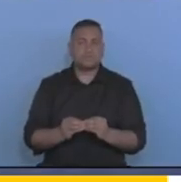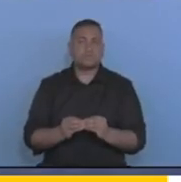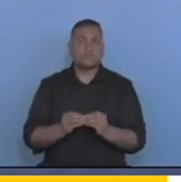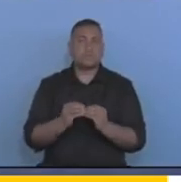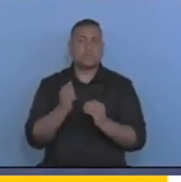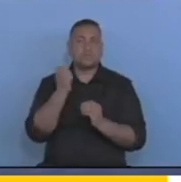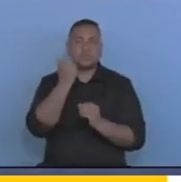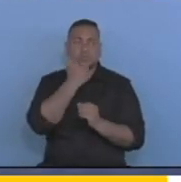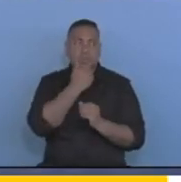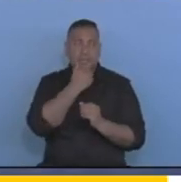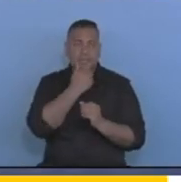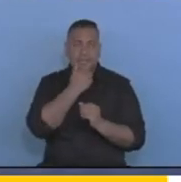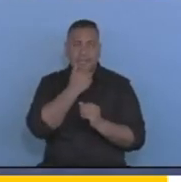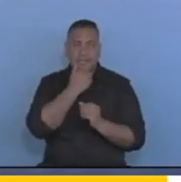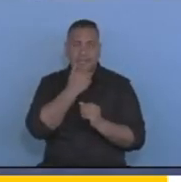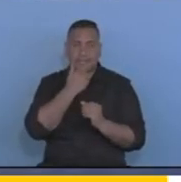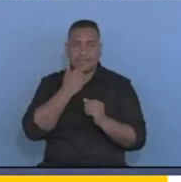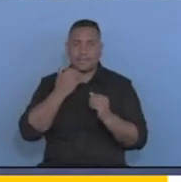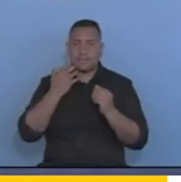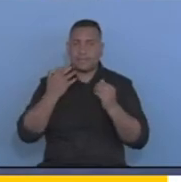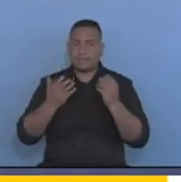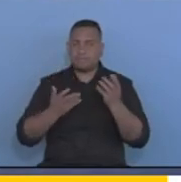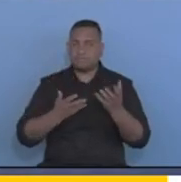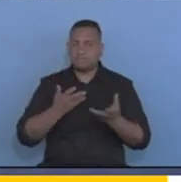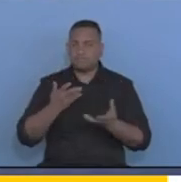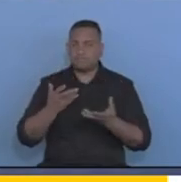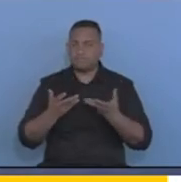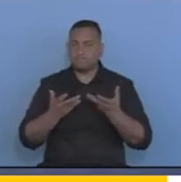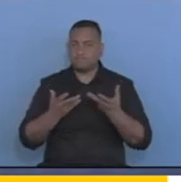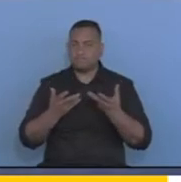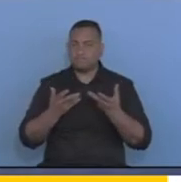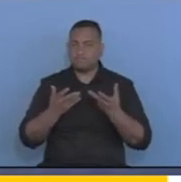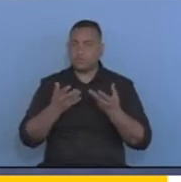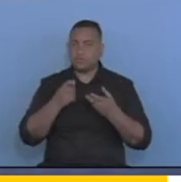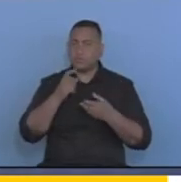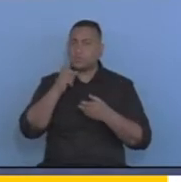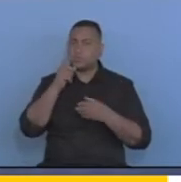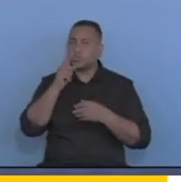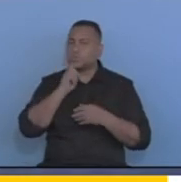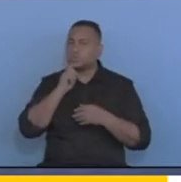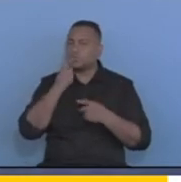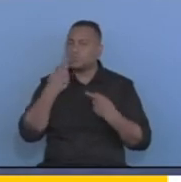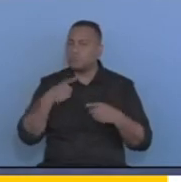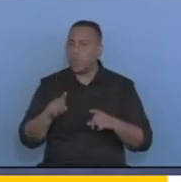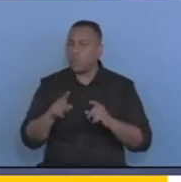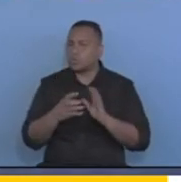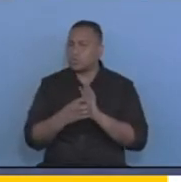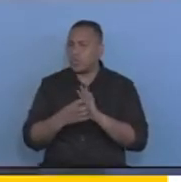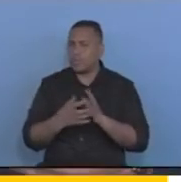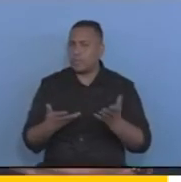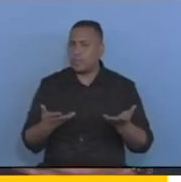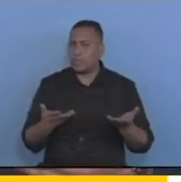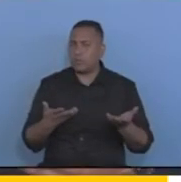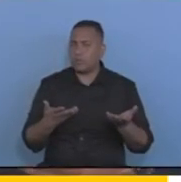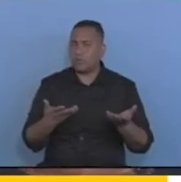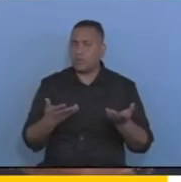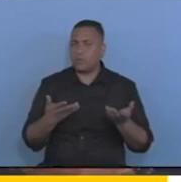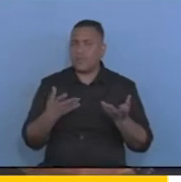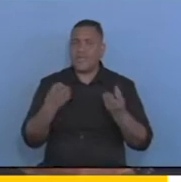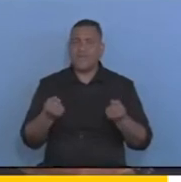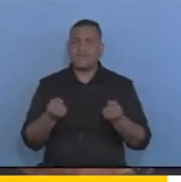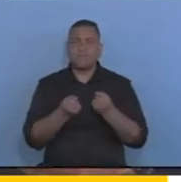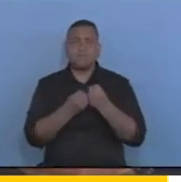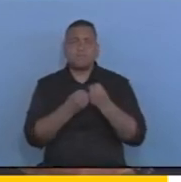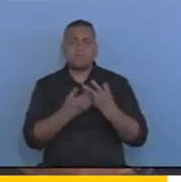In my little world, everybody else, what would we use this for? Like a good example for the people out there? There are many applications. If you think